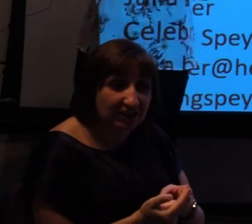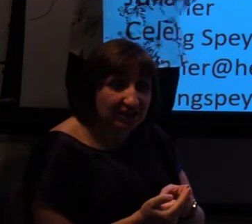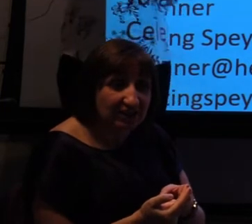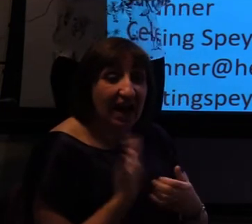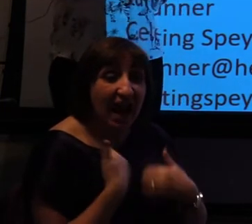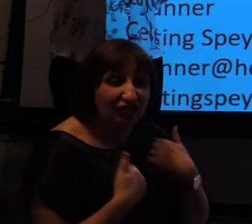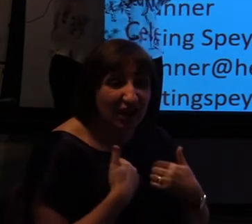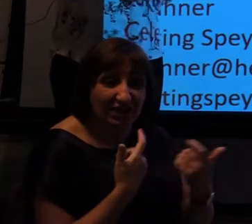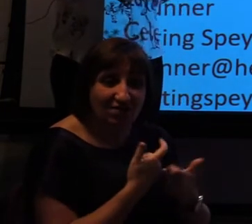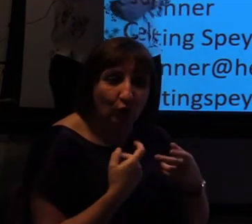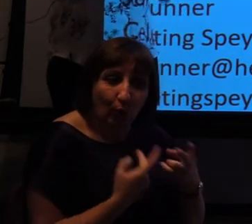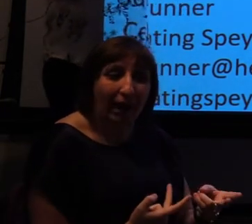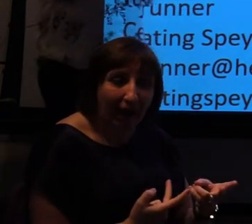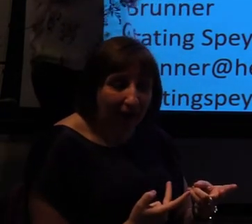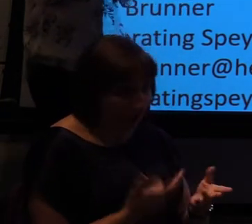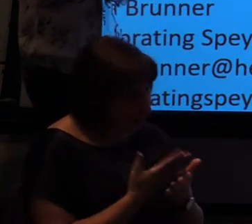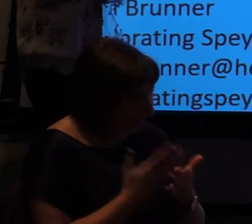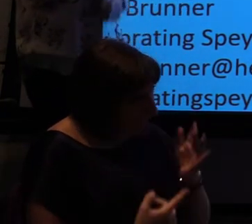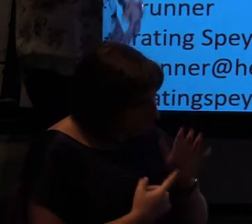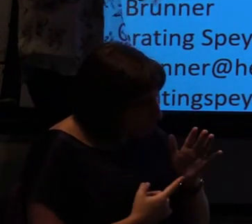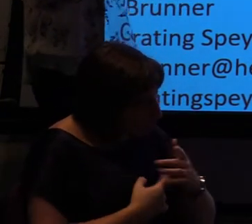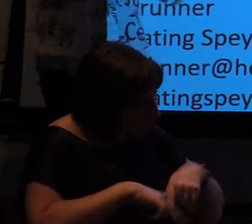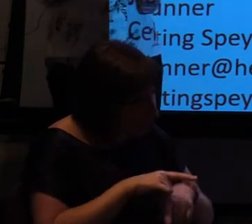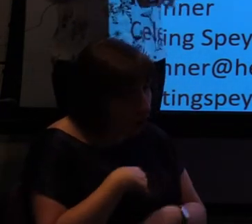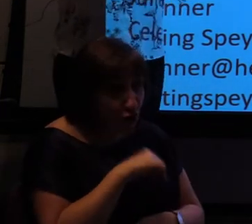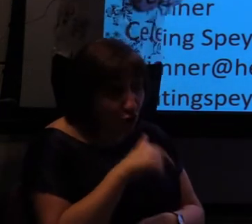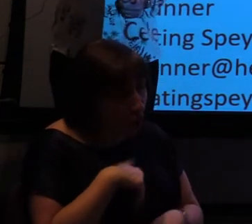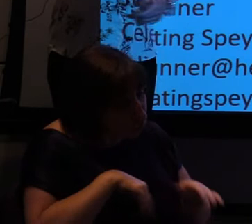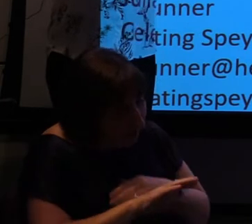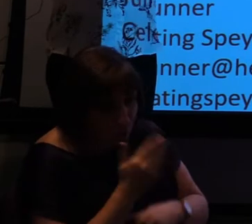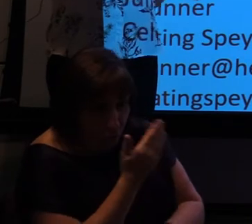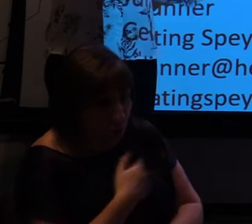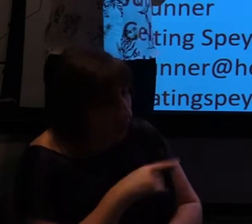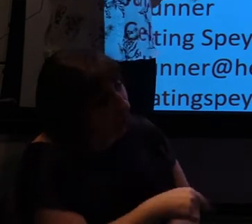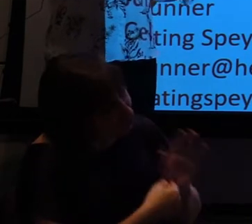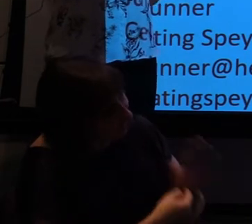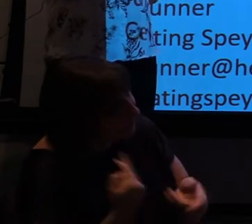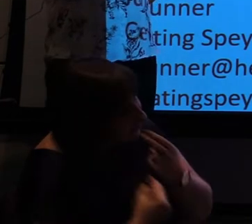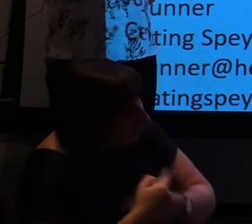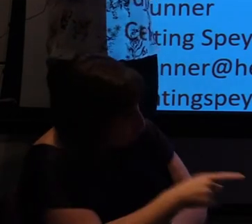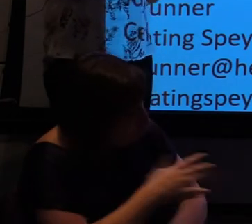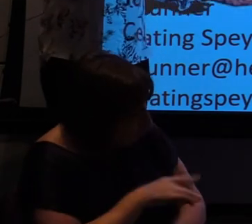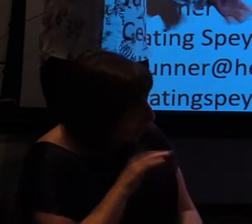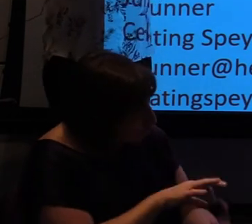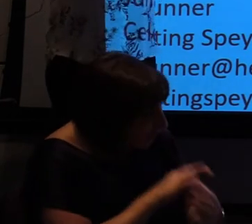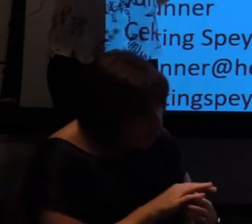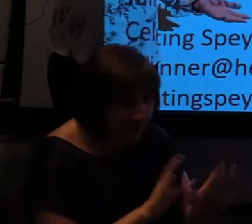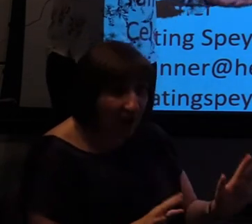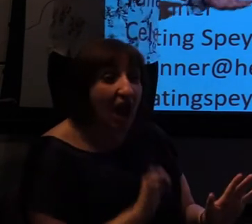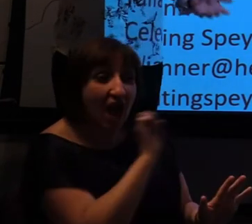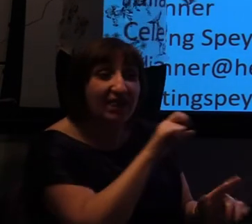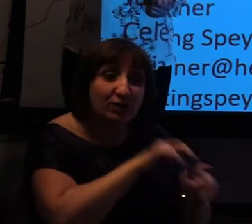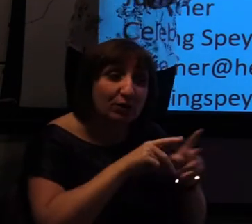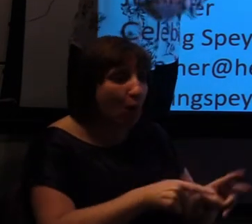and meaningful way. And it's very important for us to not go in there and say, well, this is the heritage we would like you to engage with in